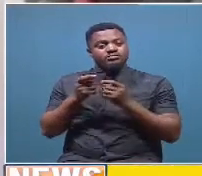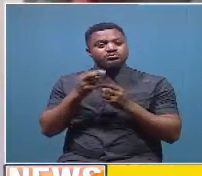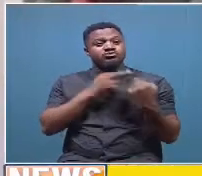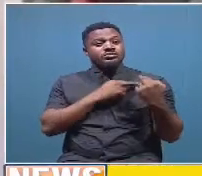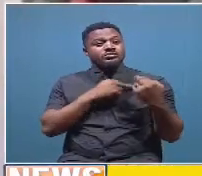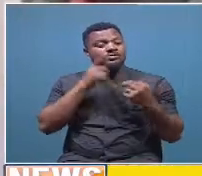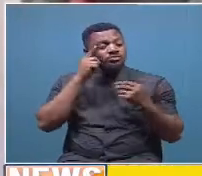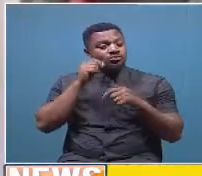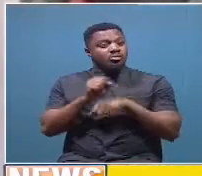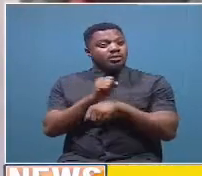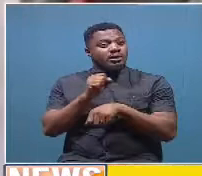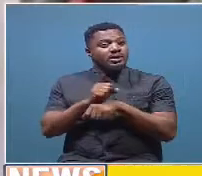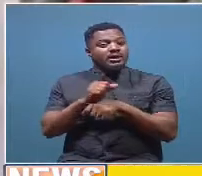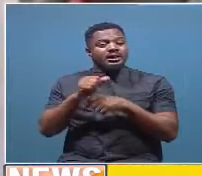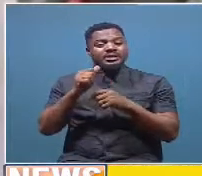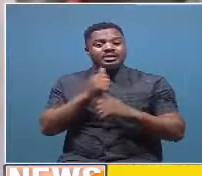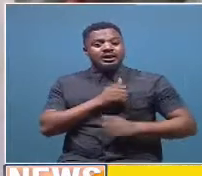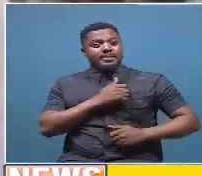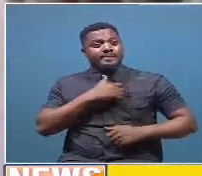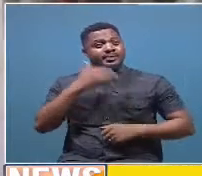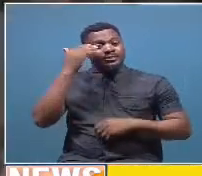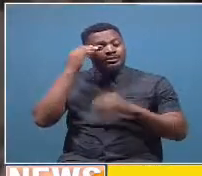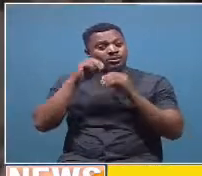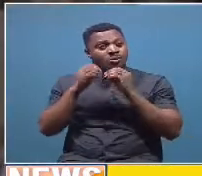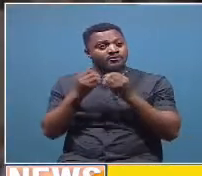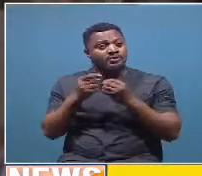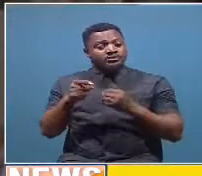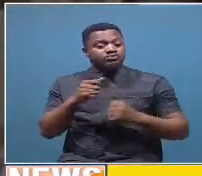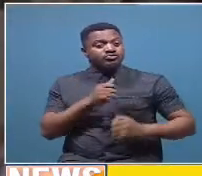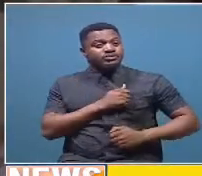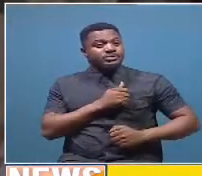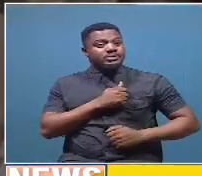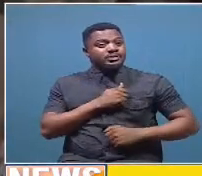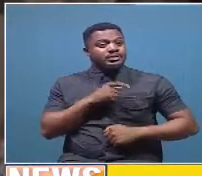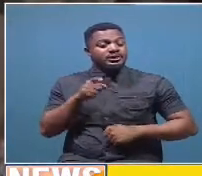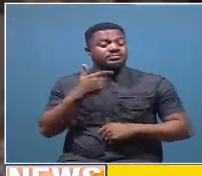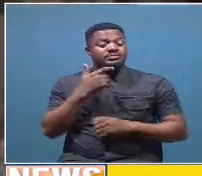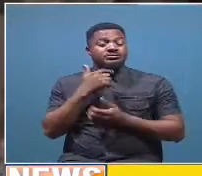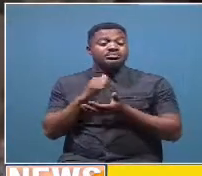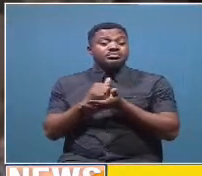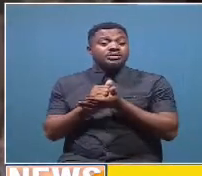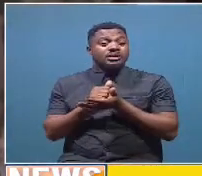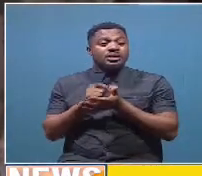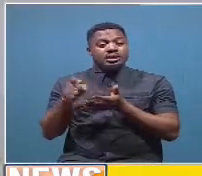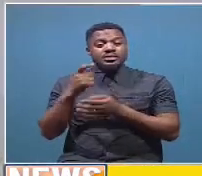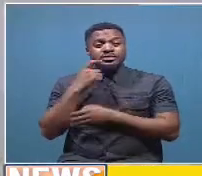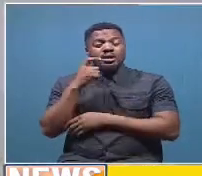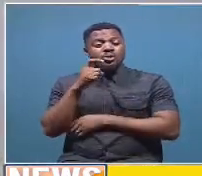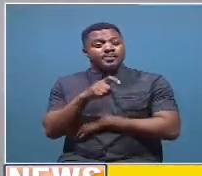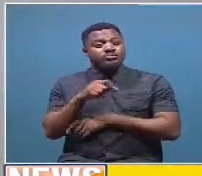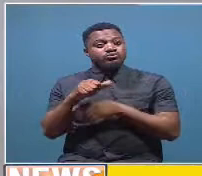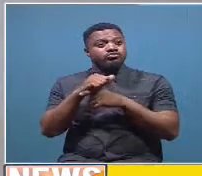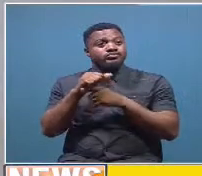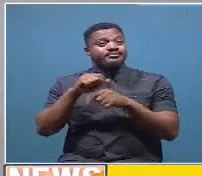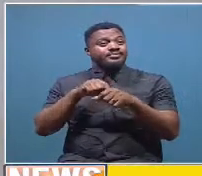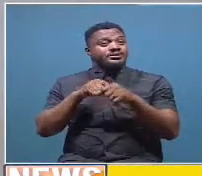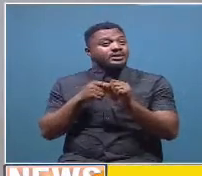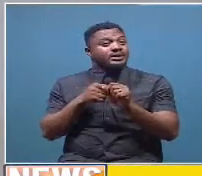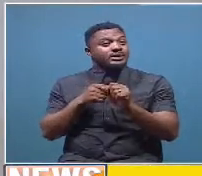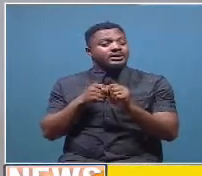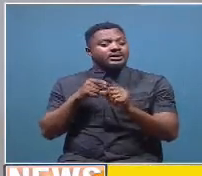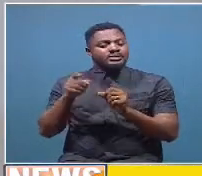and Training at the Army Headquarters, Brigadier General Michael Opoku, under whose command the training is taking